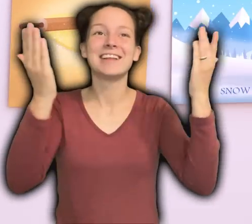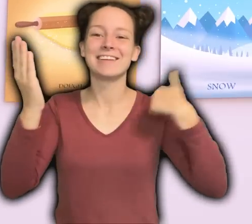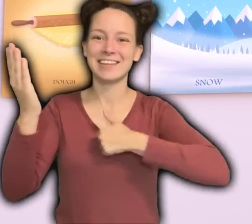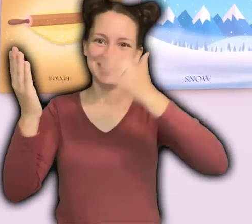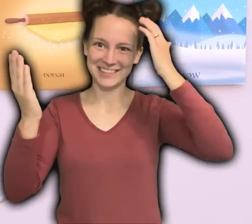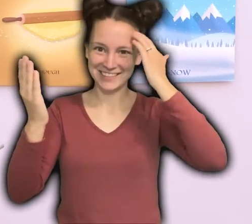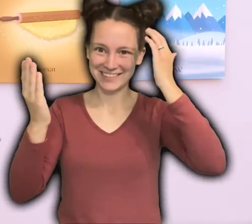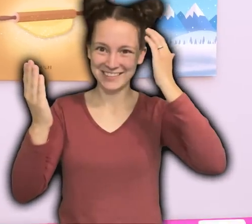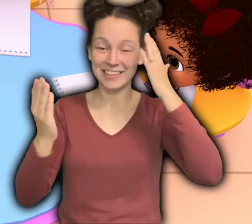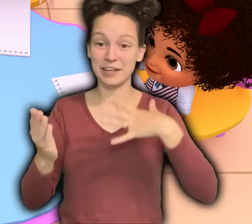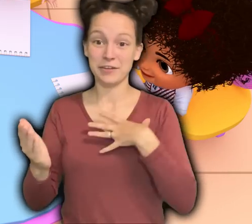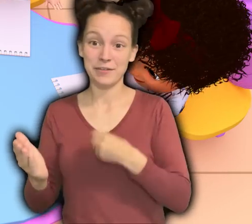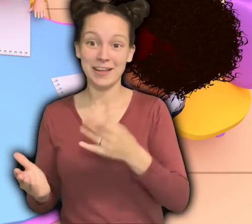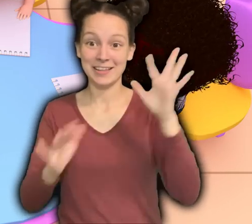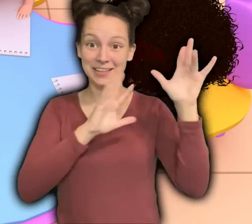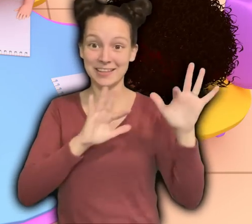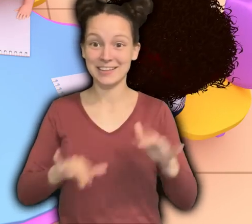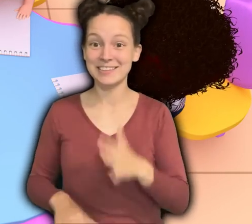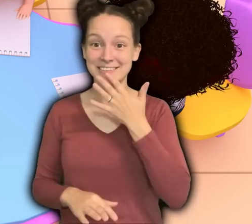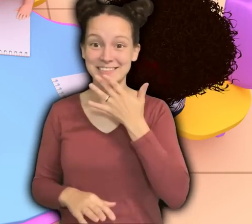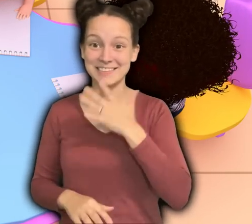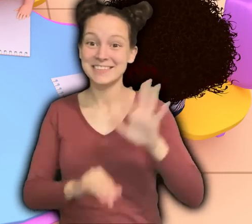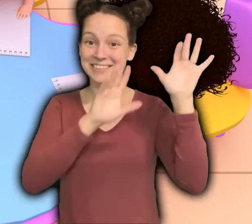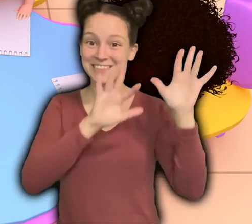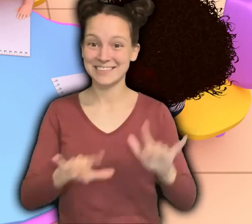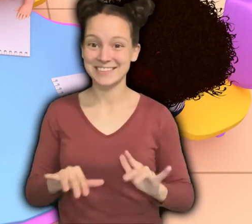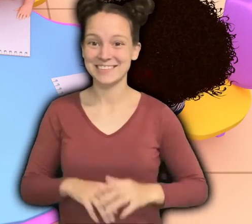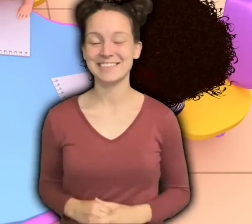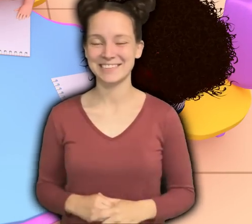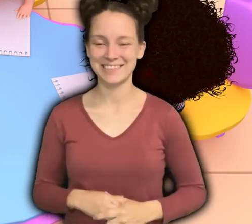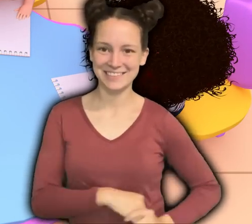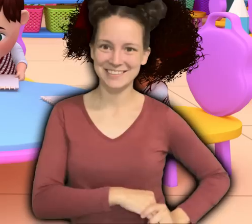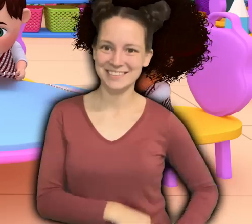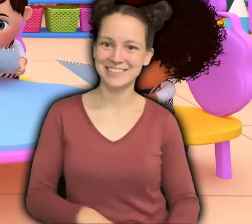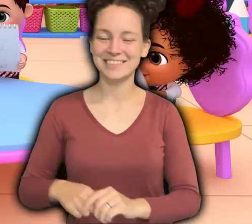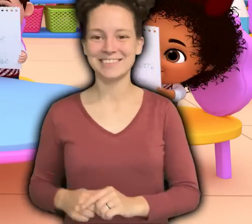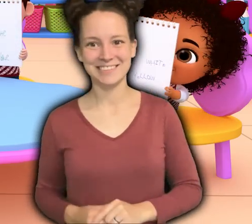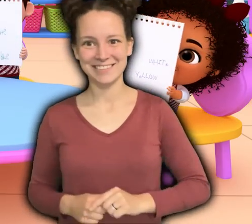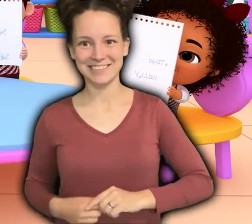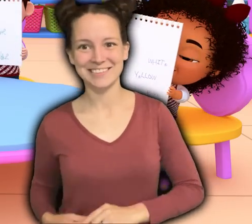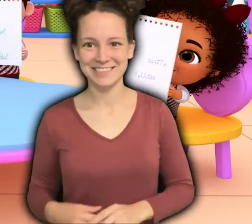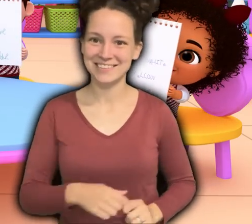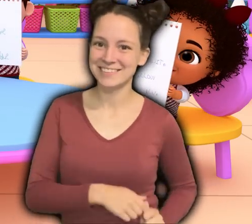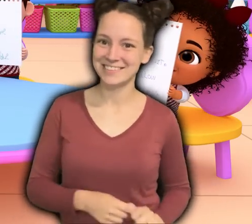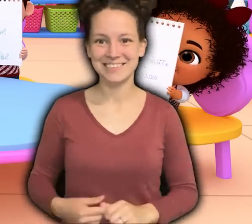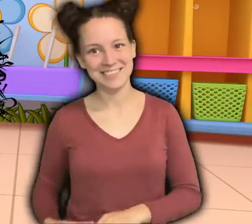is the color of the snow of the snow thank you